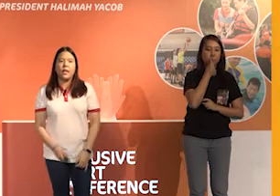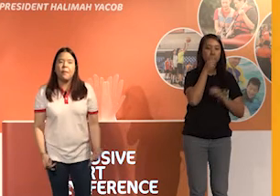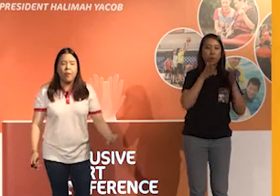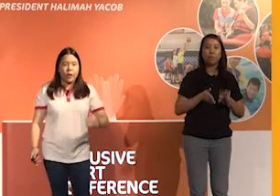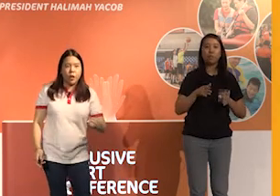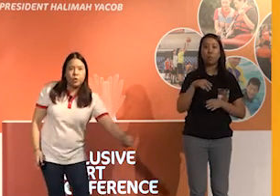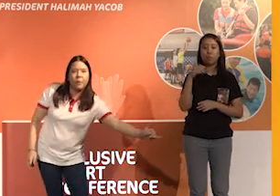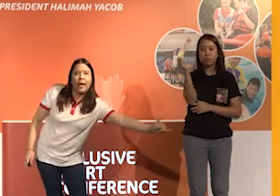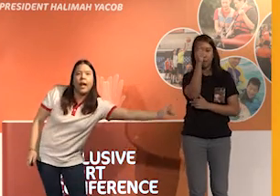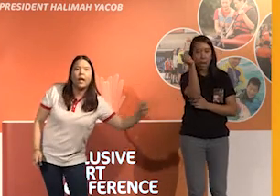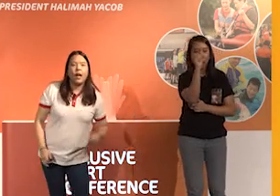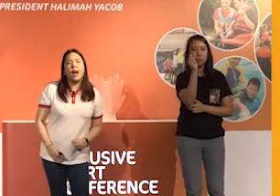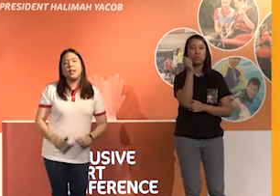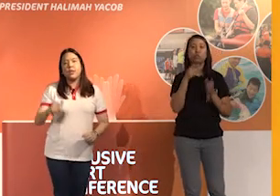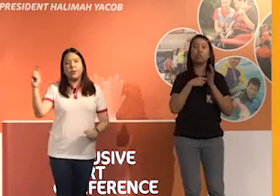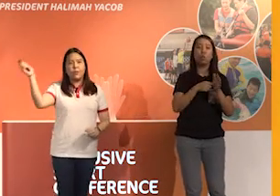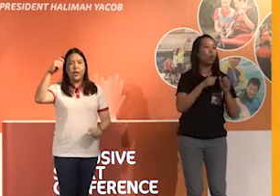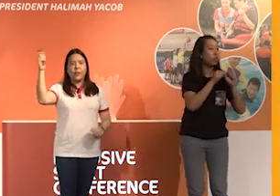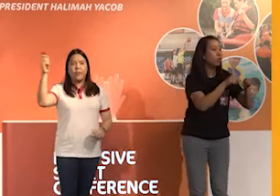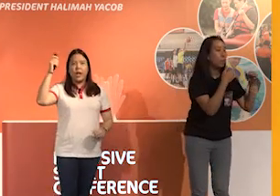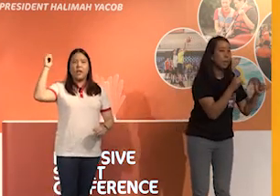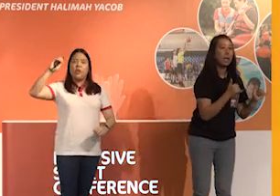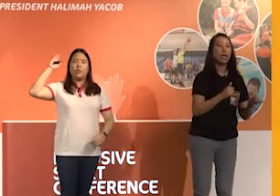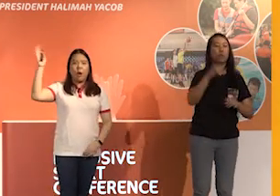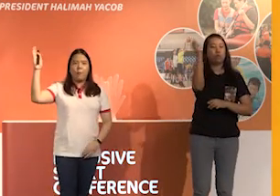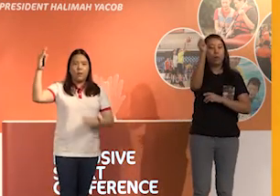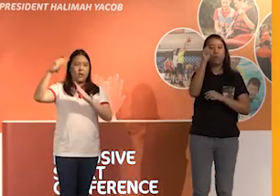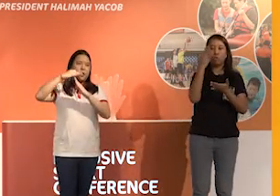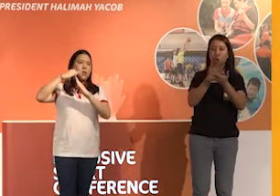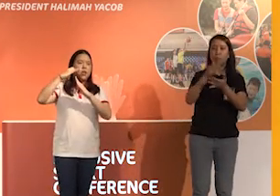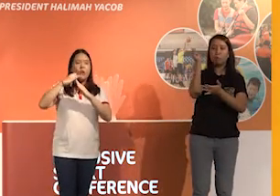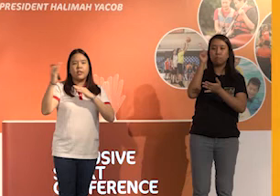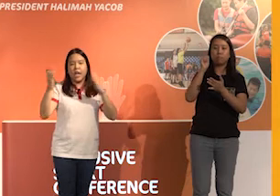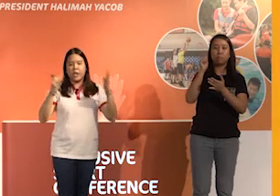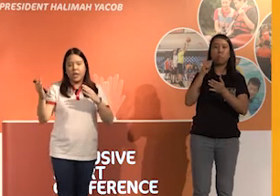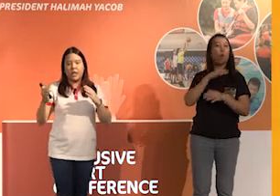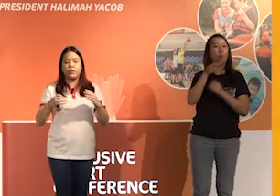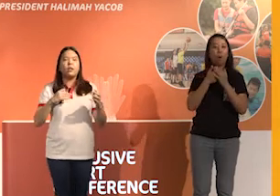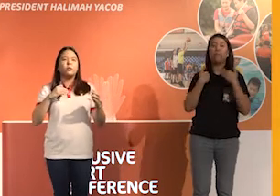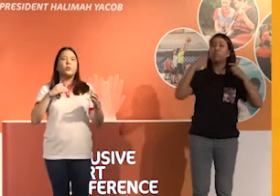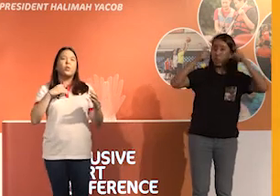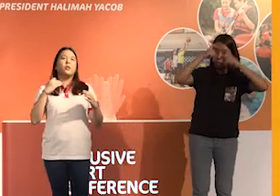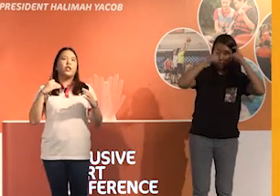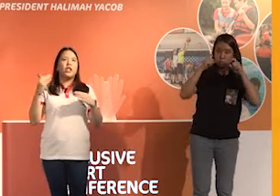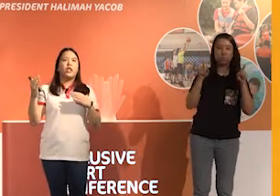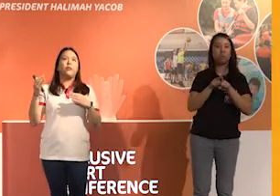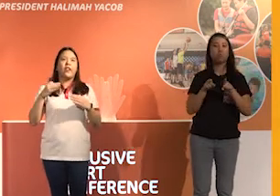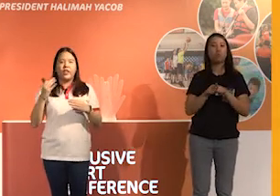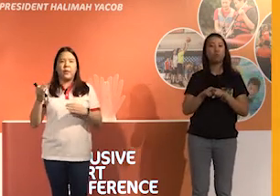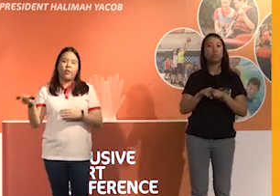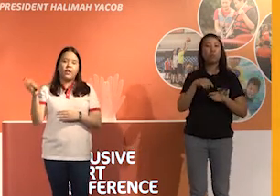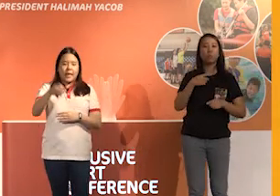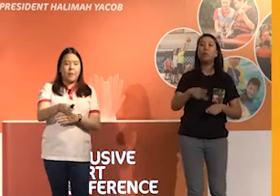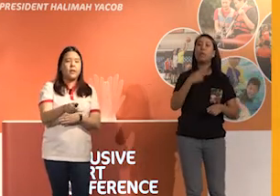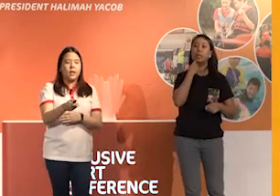You will continue to play, and then you will wave the flag. Stop. You want texture. You will teach the